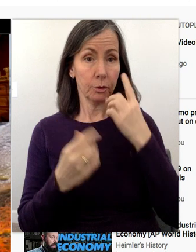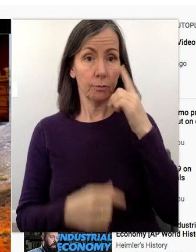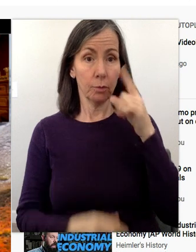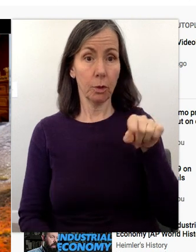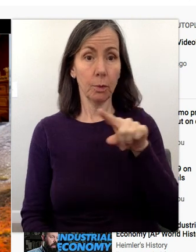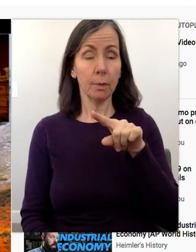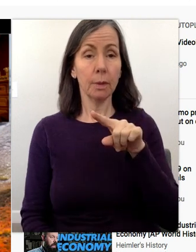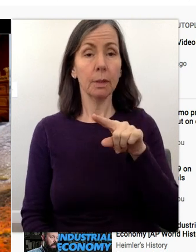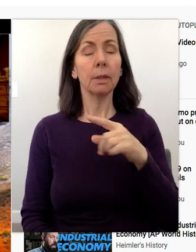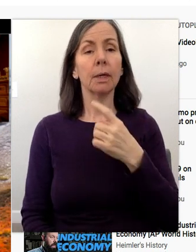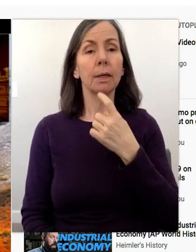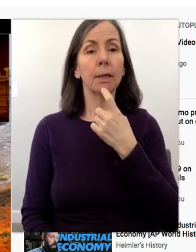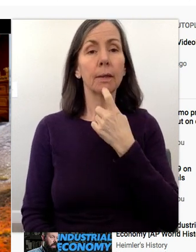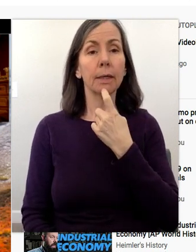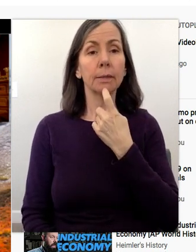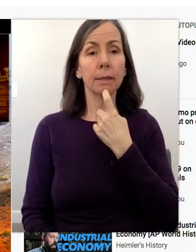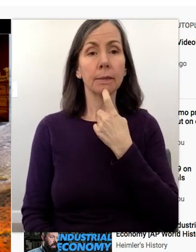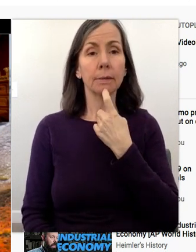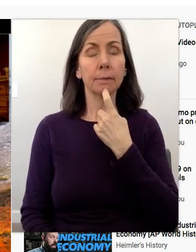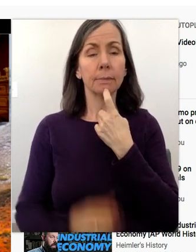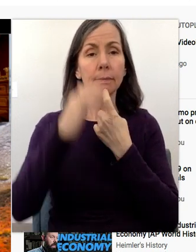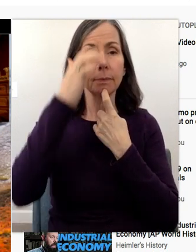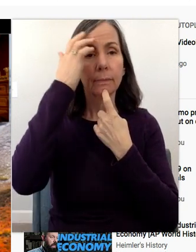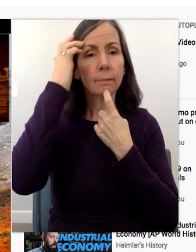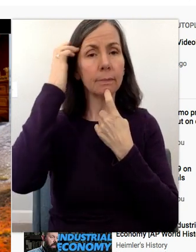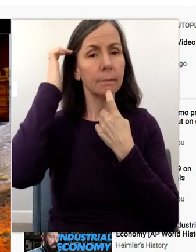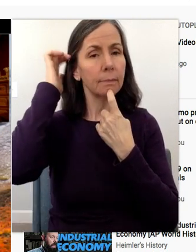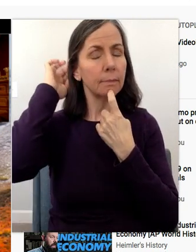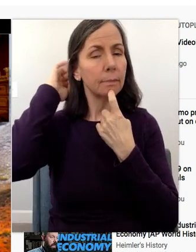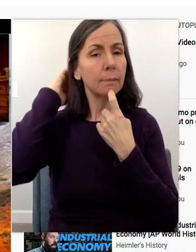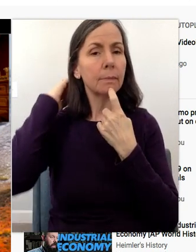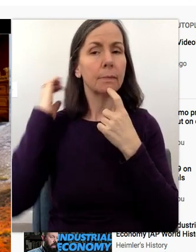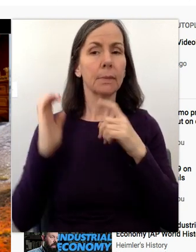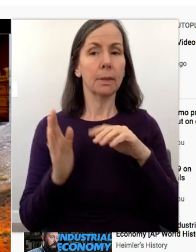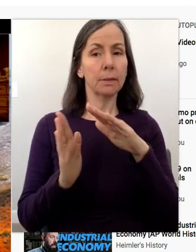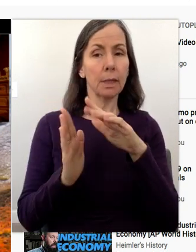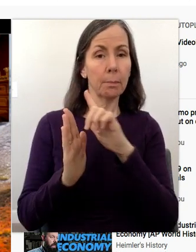It says, starting in the top left corner,